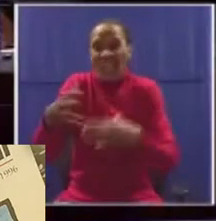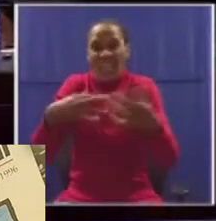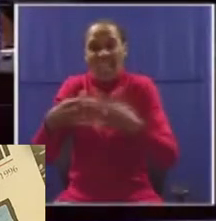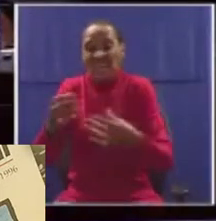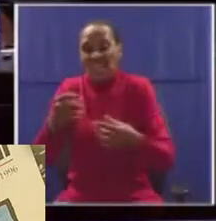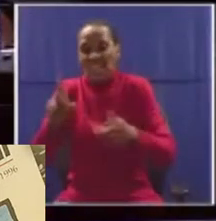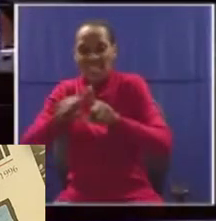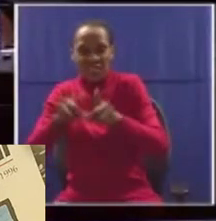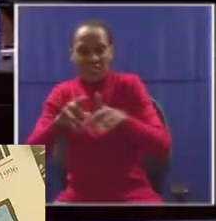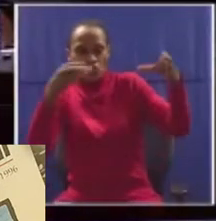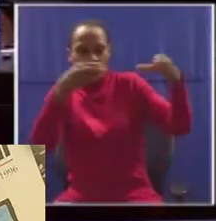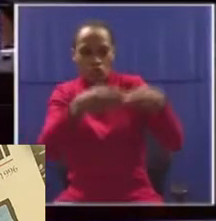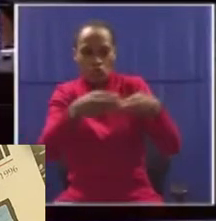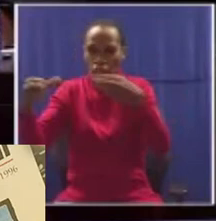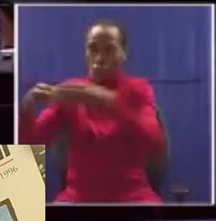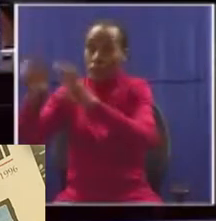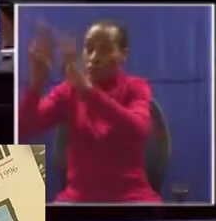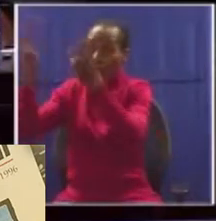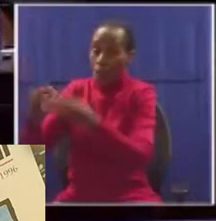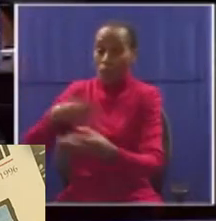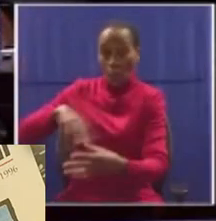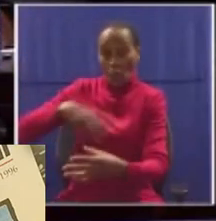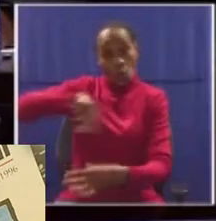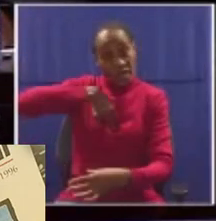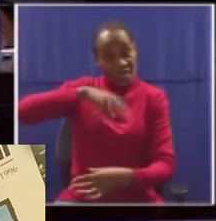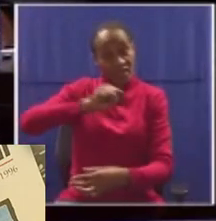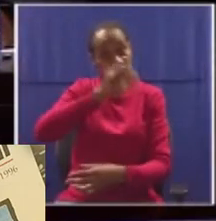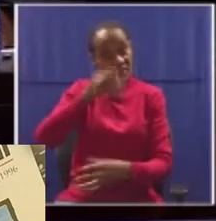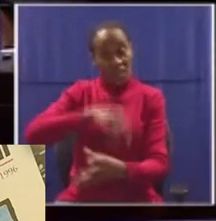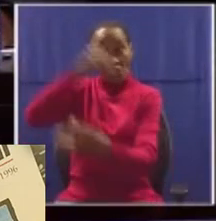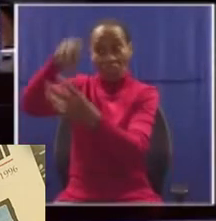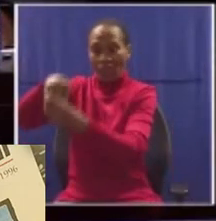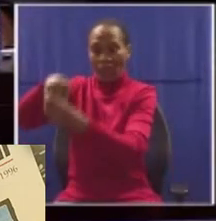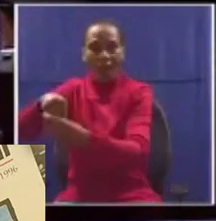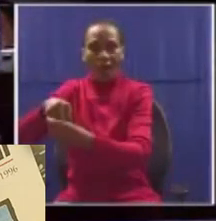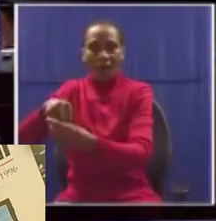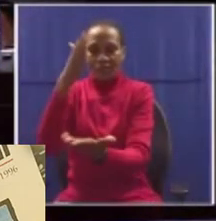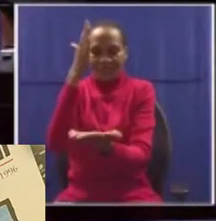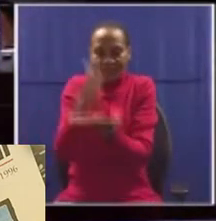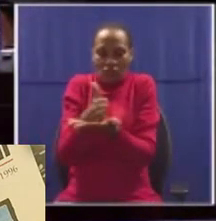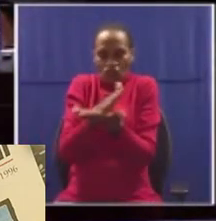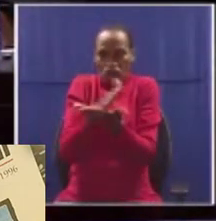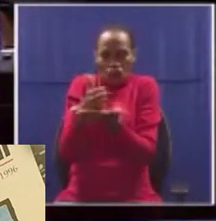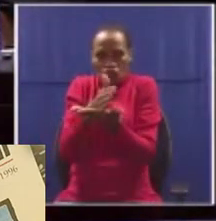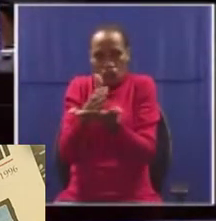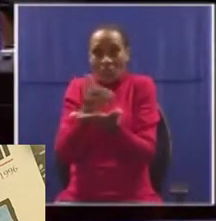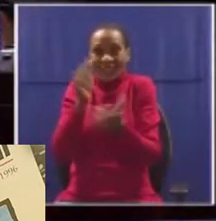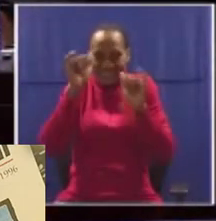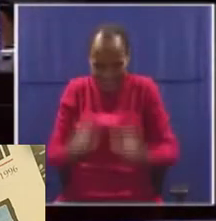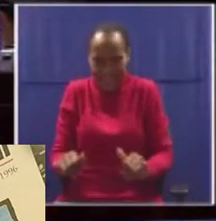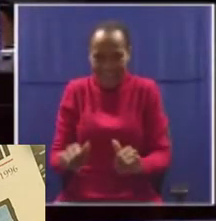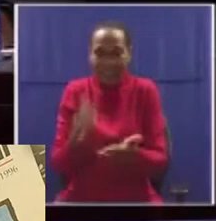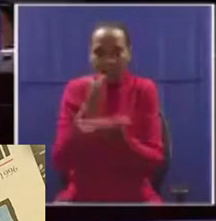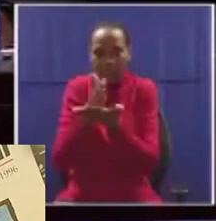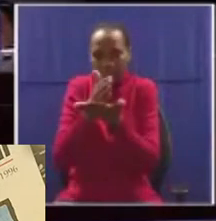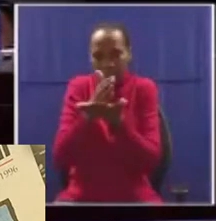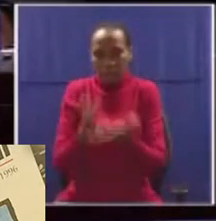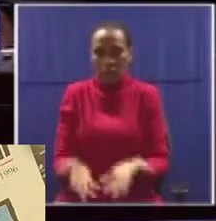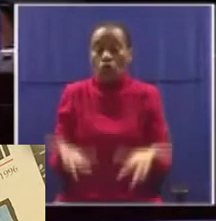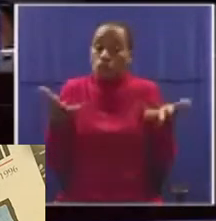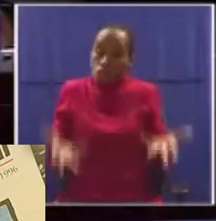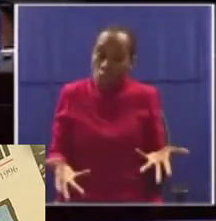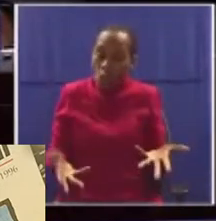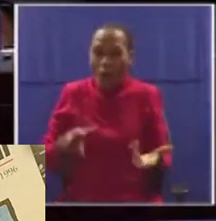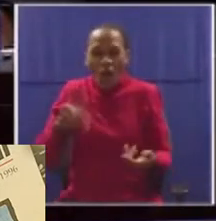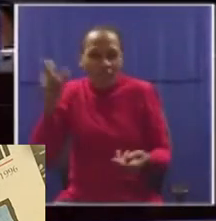or geopolitical group in the in the world but taking non-aligned position and that is known to assert as some